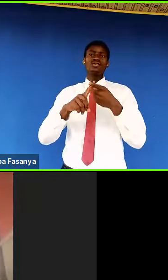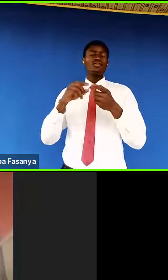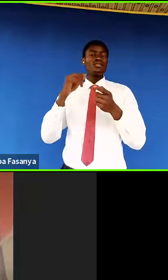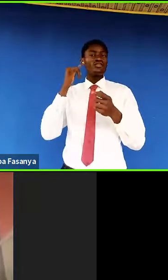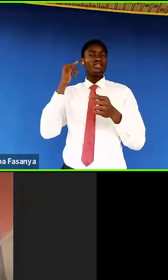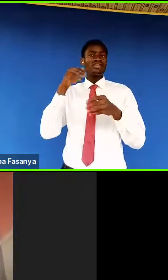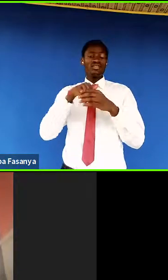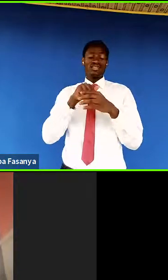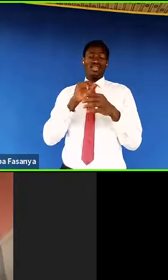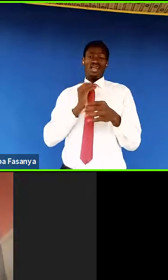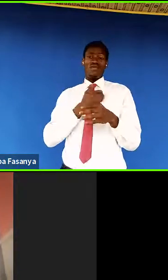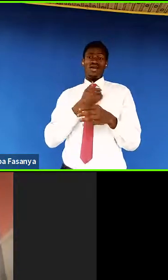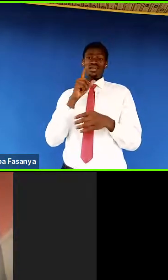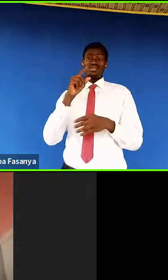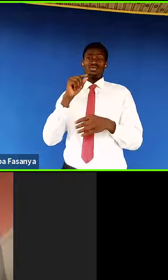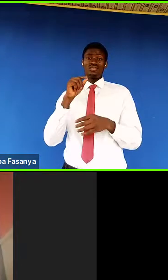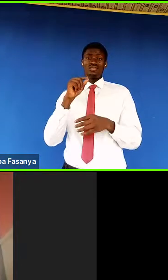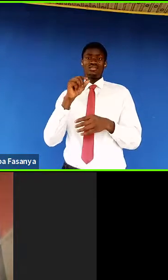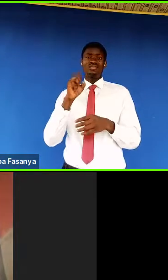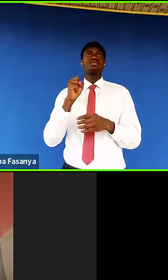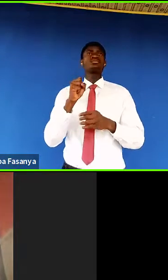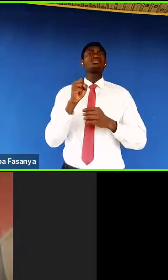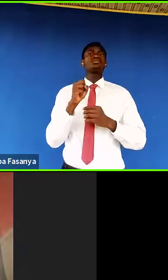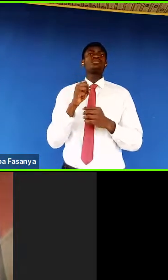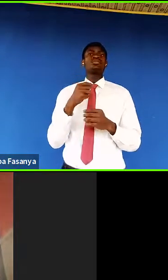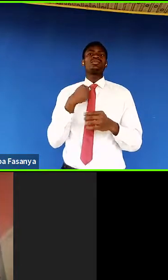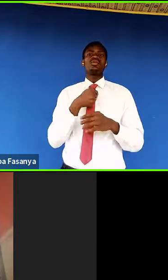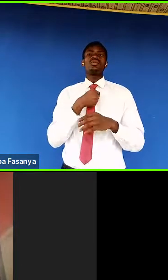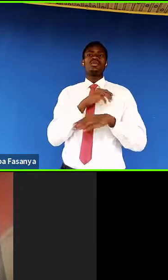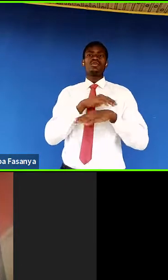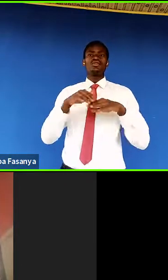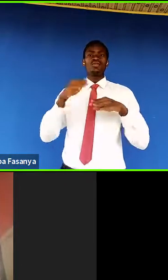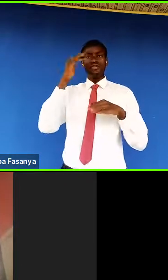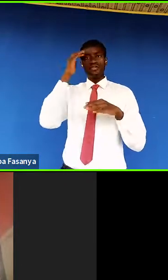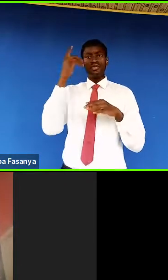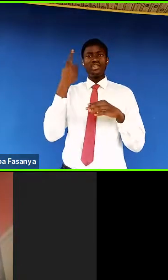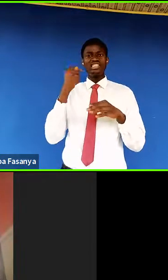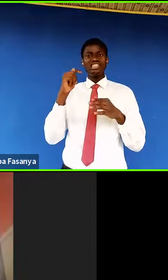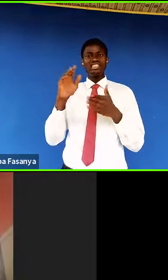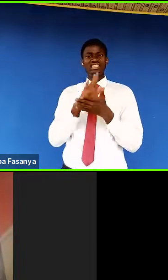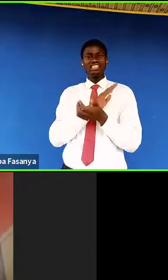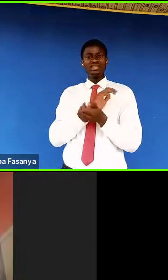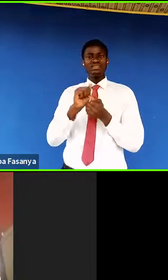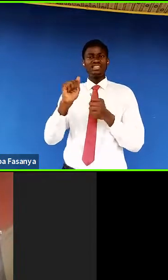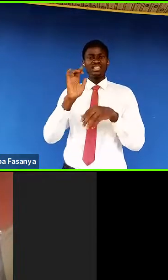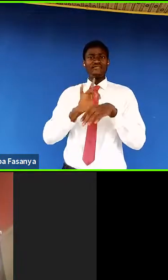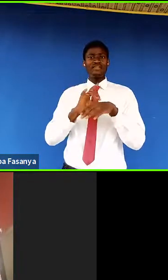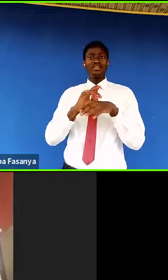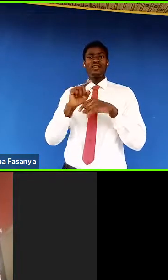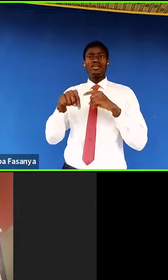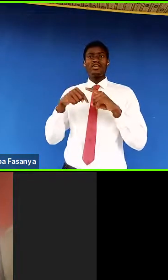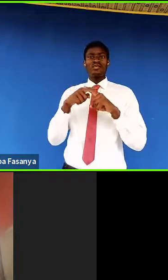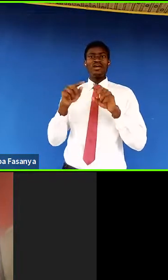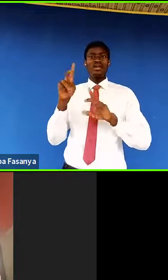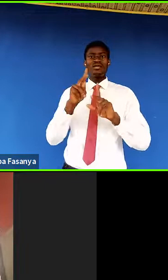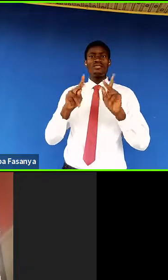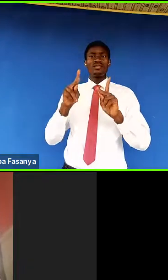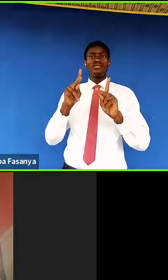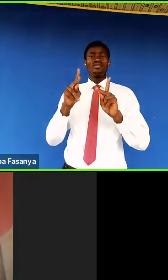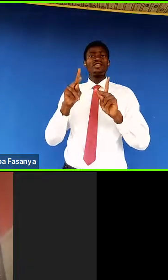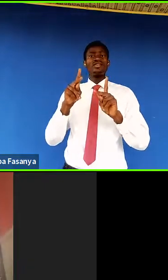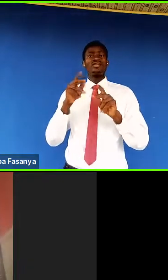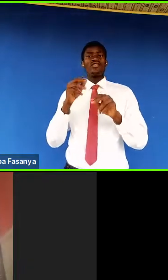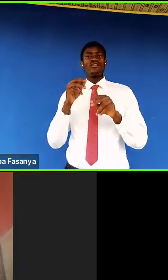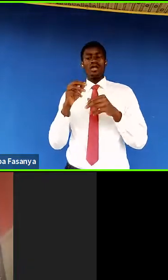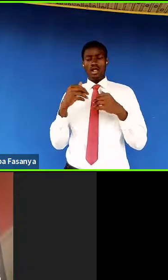so we don't know the damaging effect we'll have when people from the age of 2, they're already playing with phones, they put it on their laps, they're